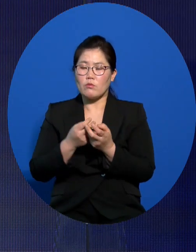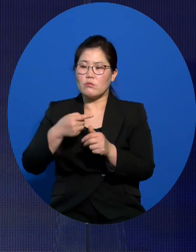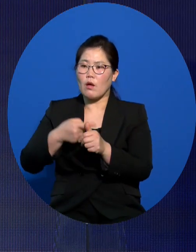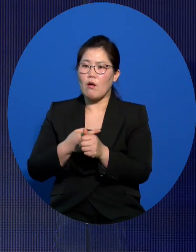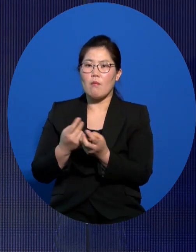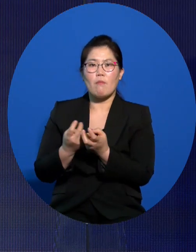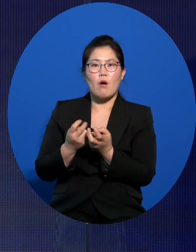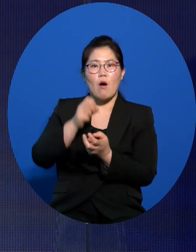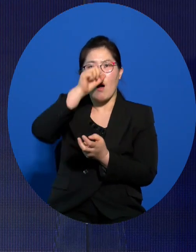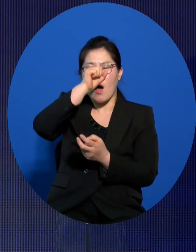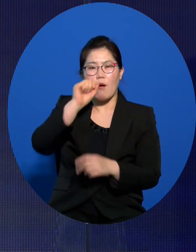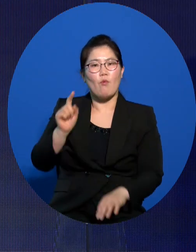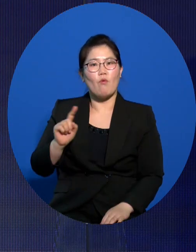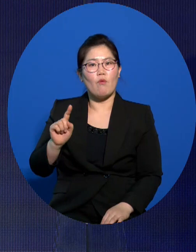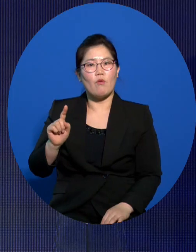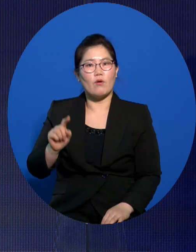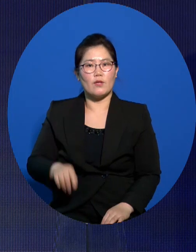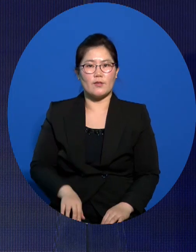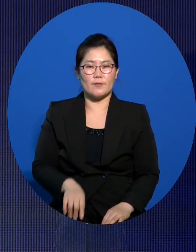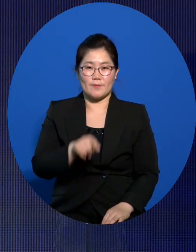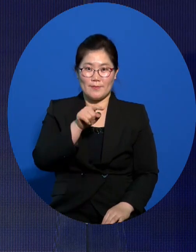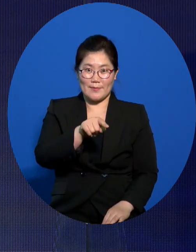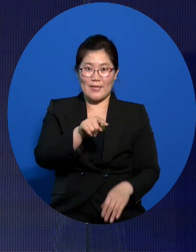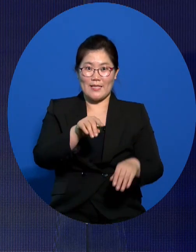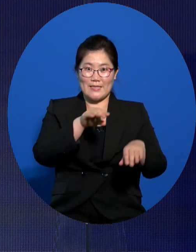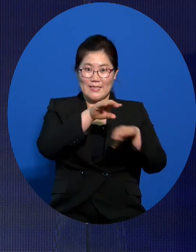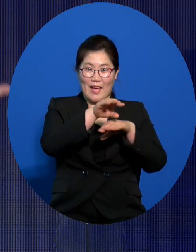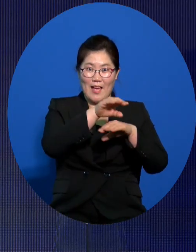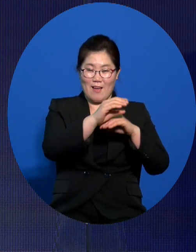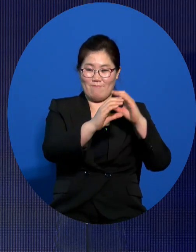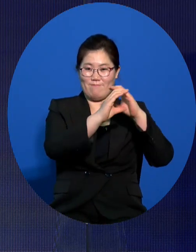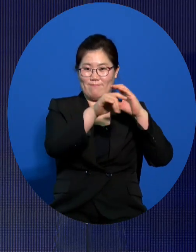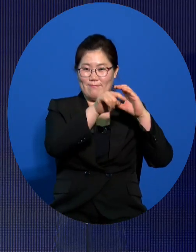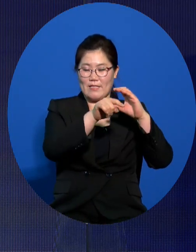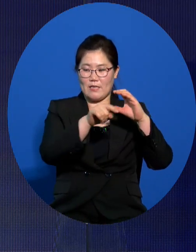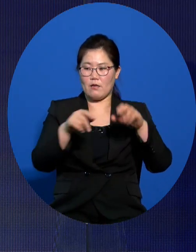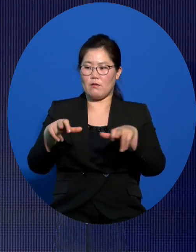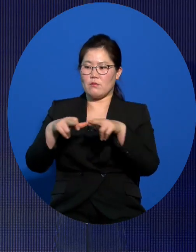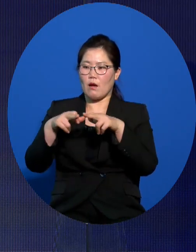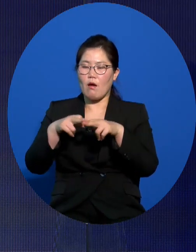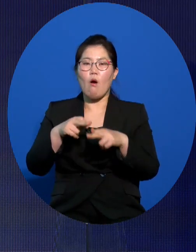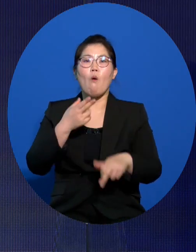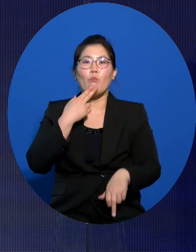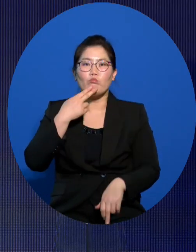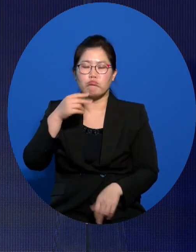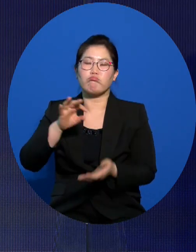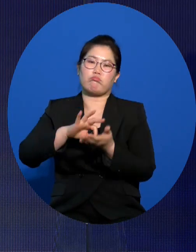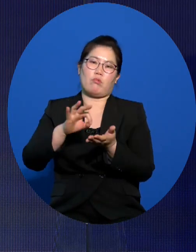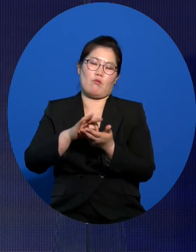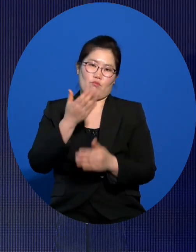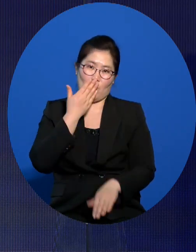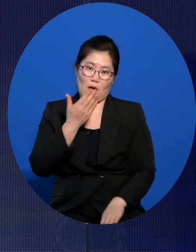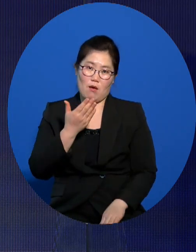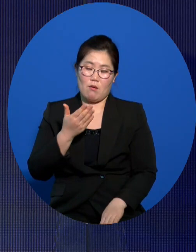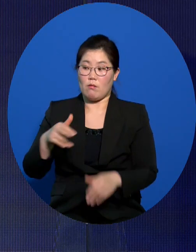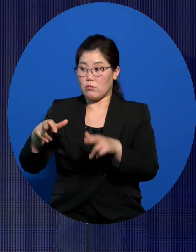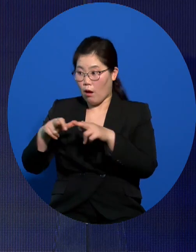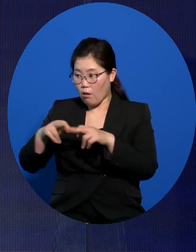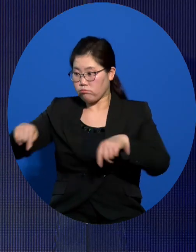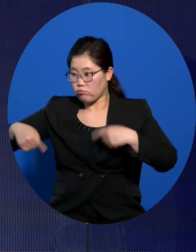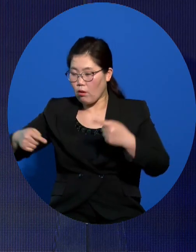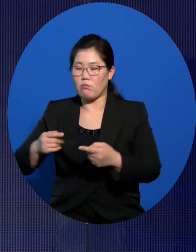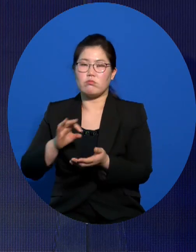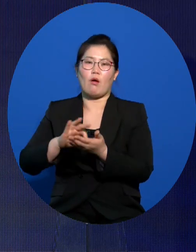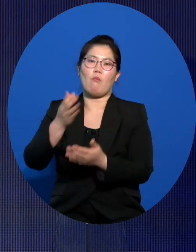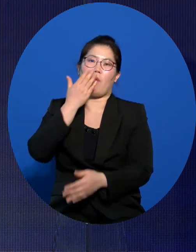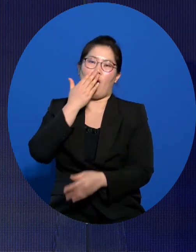do with the implementation of the black cab? This is something that not only